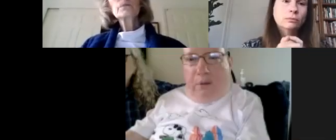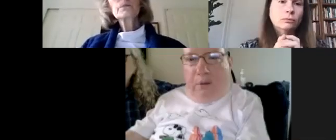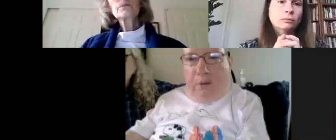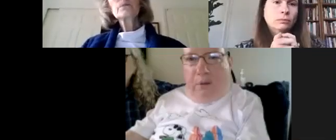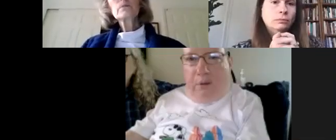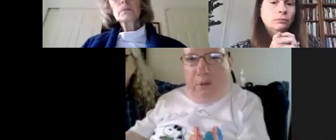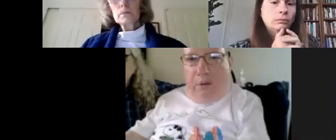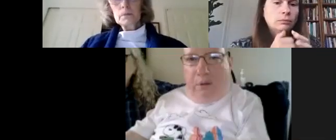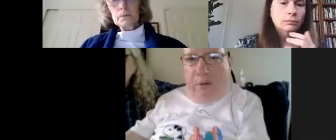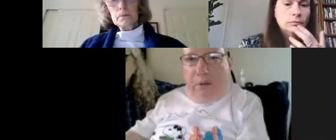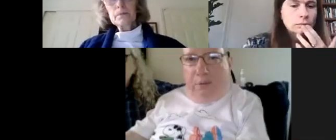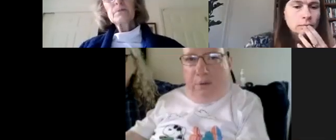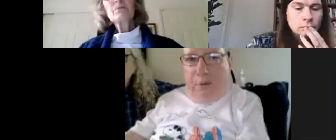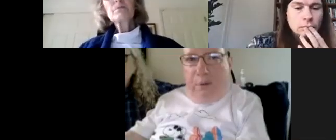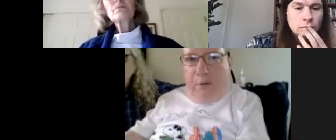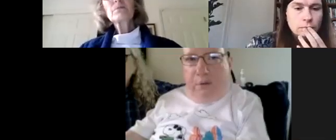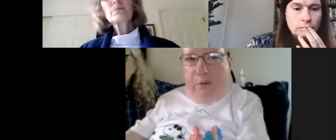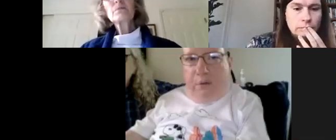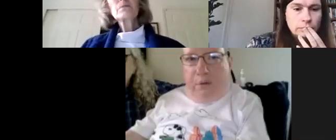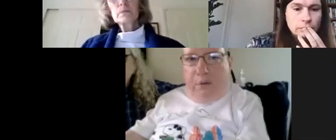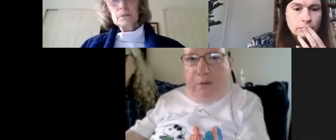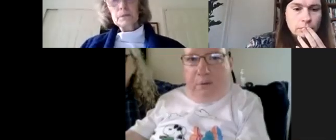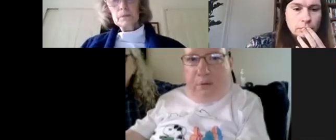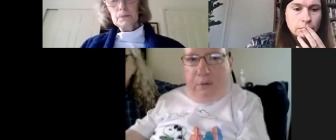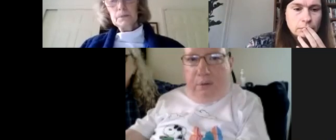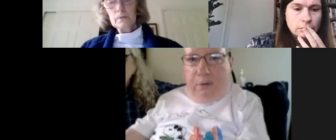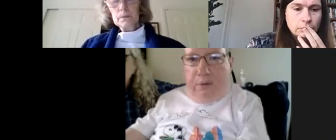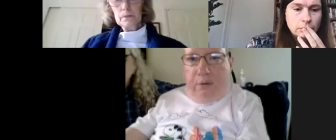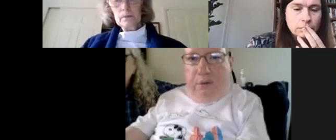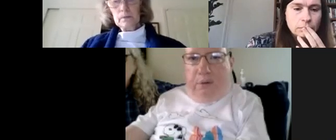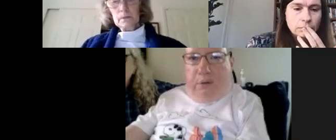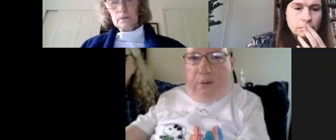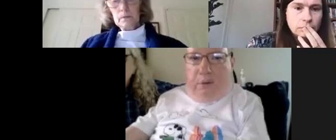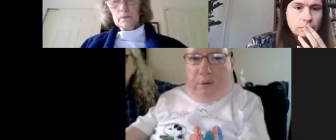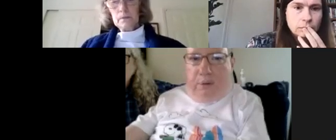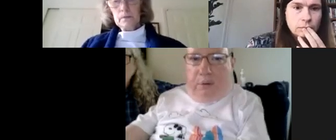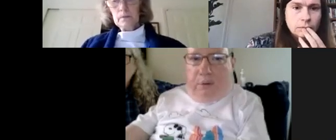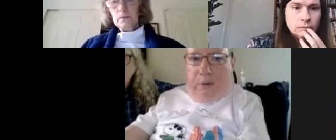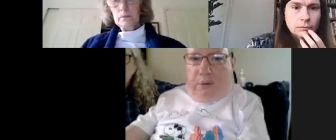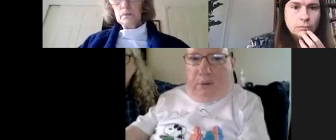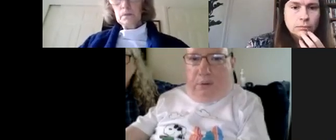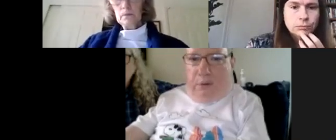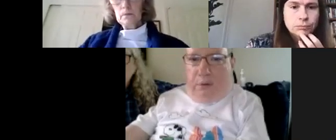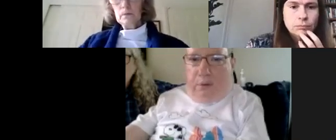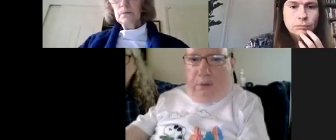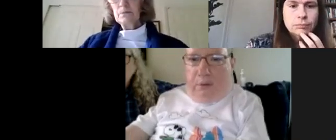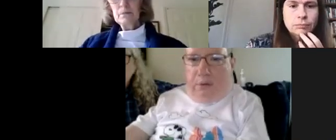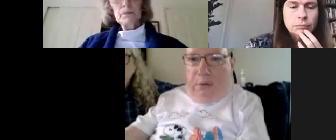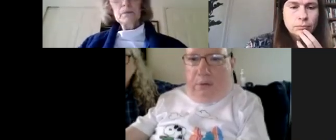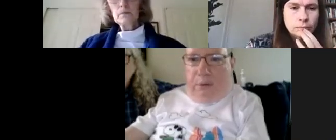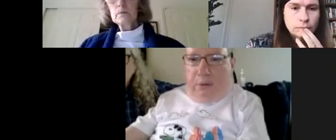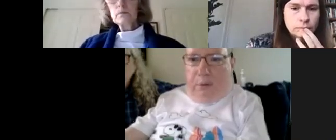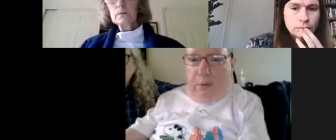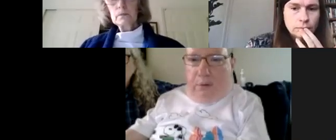Becky. It's definitely a good question. Let's now go to Kara Carlson with